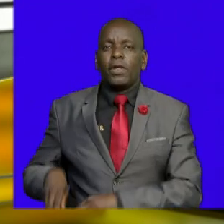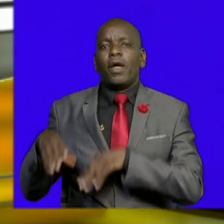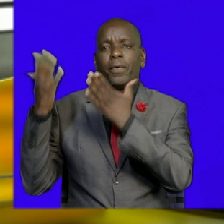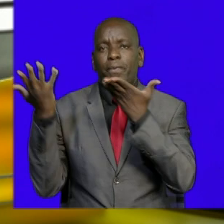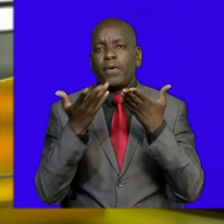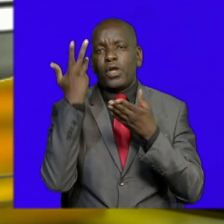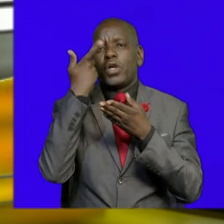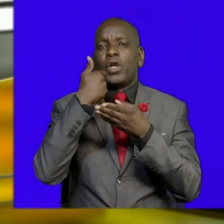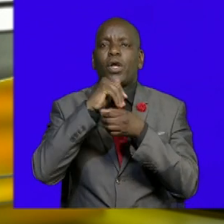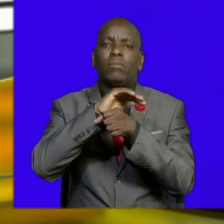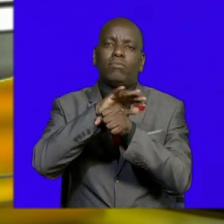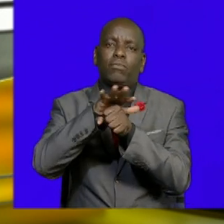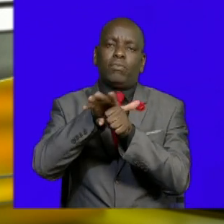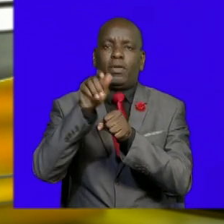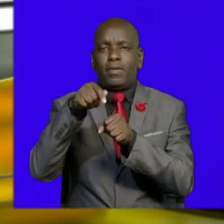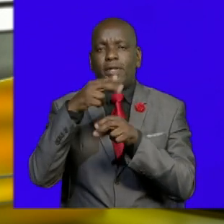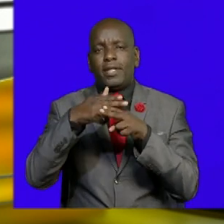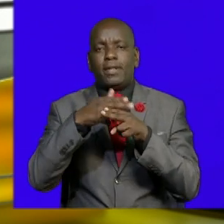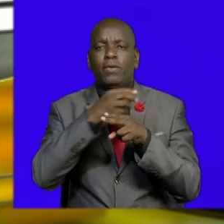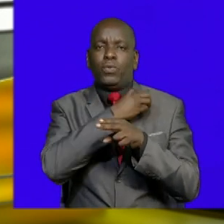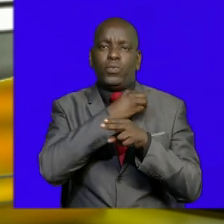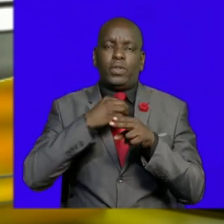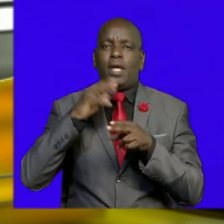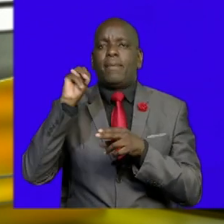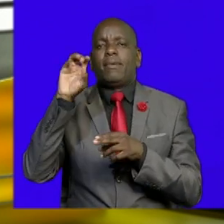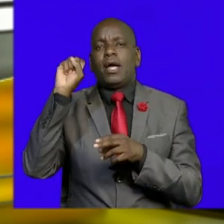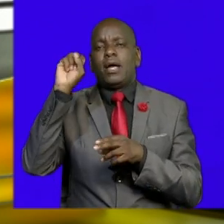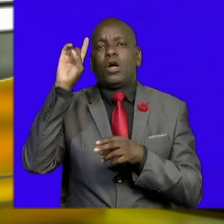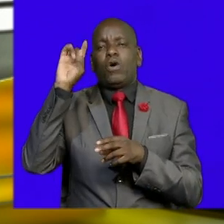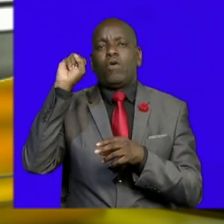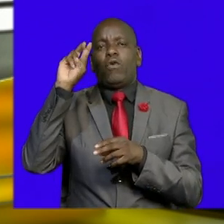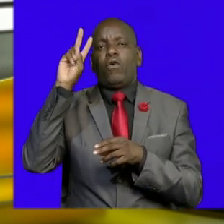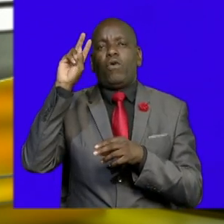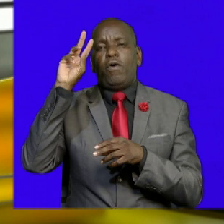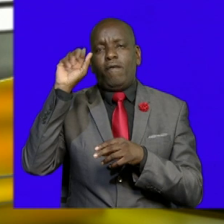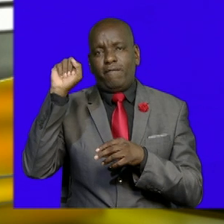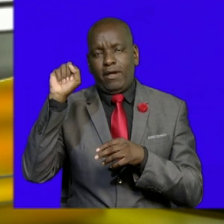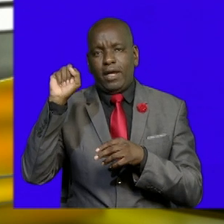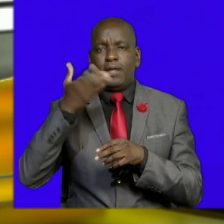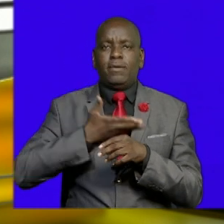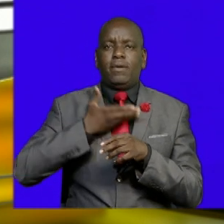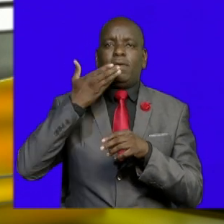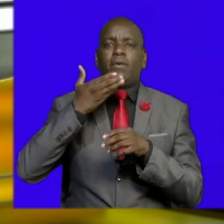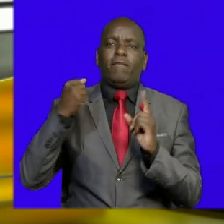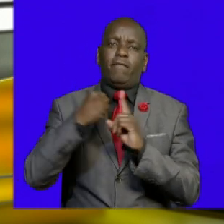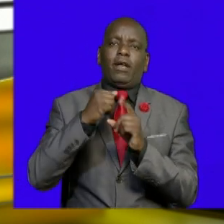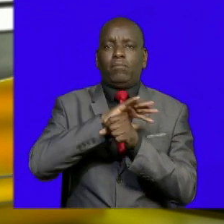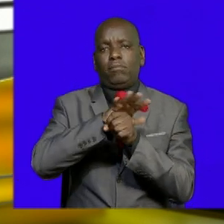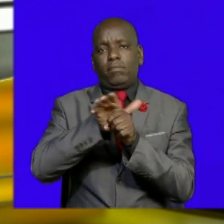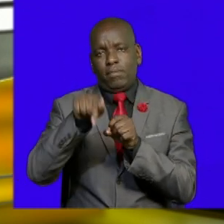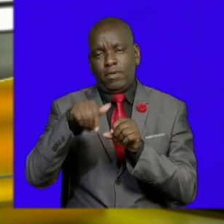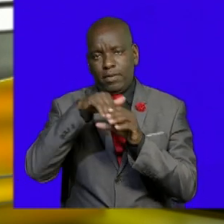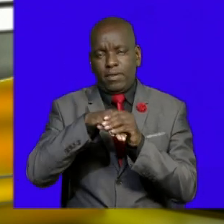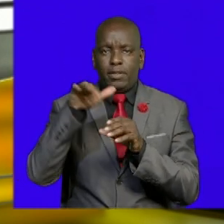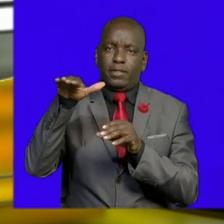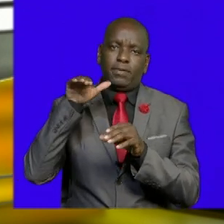Welcome to this weekly COVID-19 update. My name is Dr. Agnes Mahomva, the Chief Coordinator for the National Response to COVID-19 Pandemic